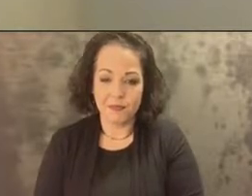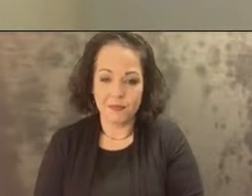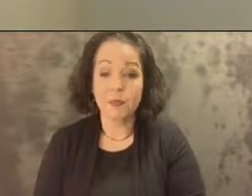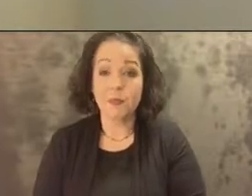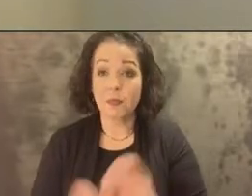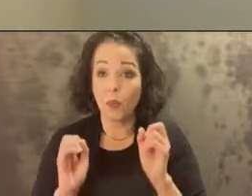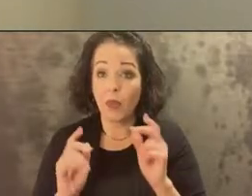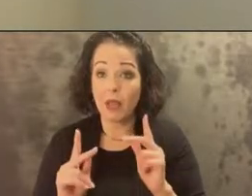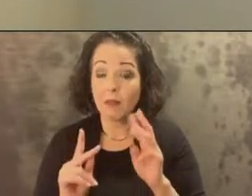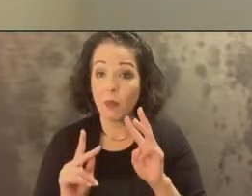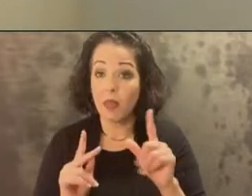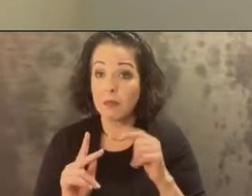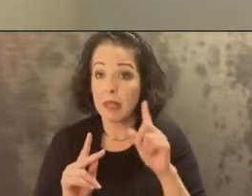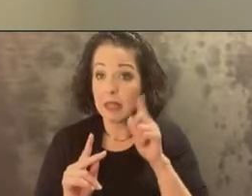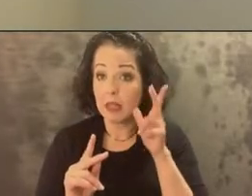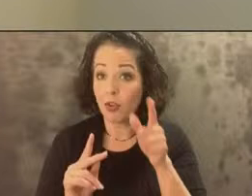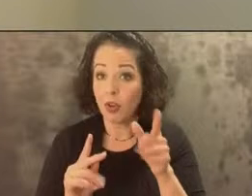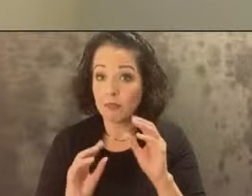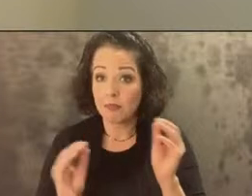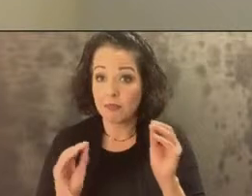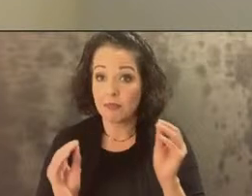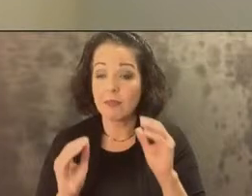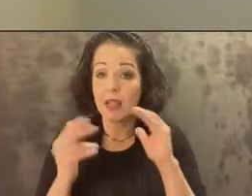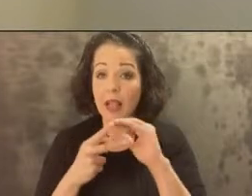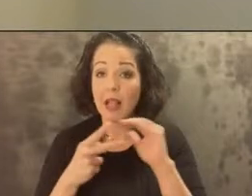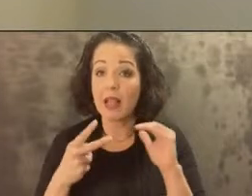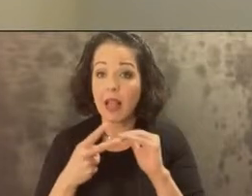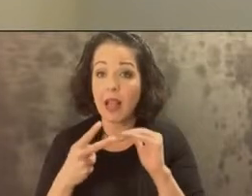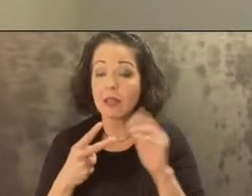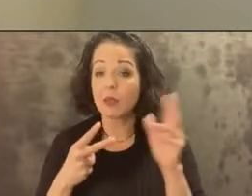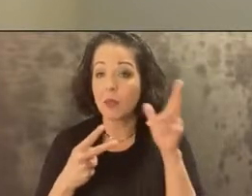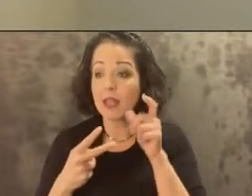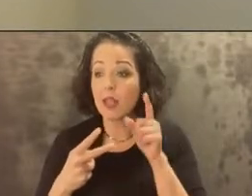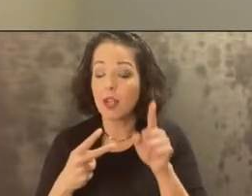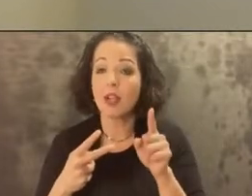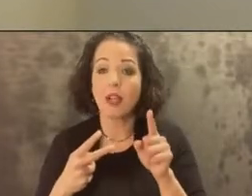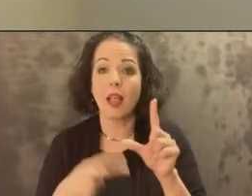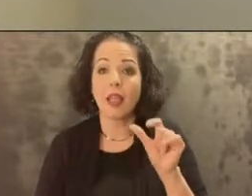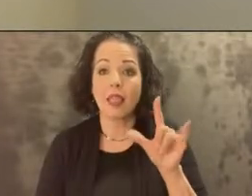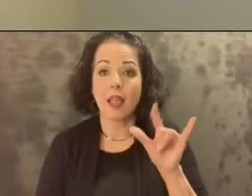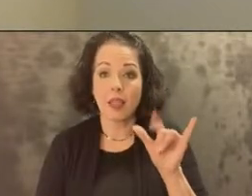Okay, I do not hear her. Next, we will hear from Ms. Lily